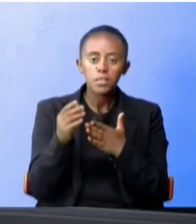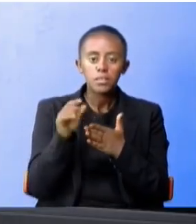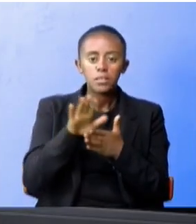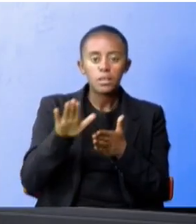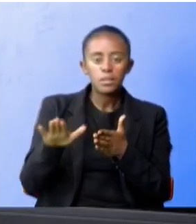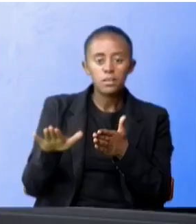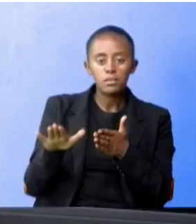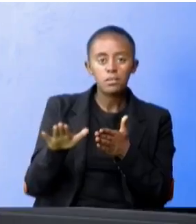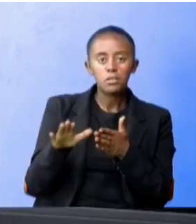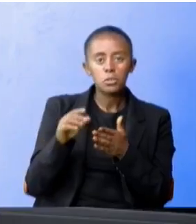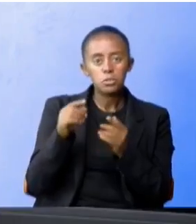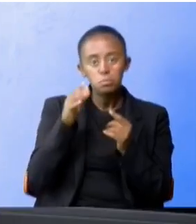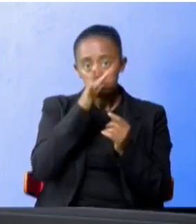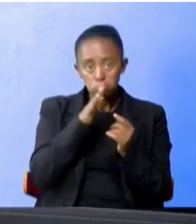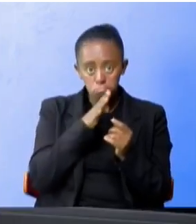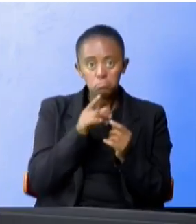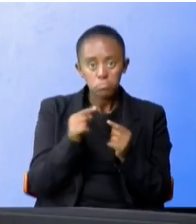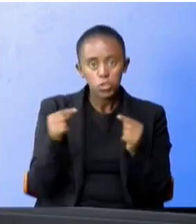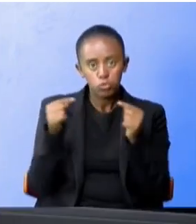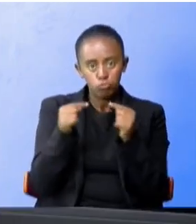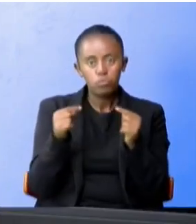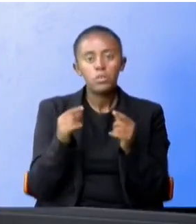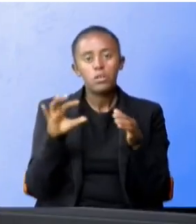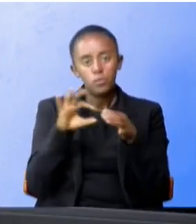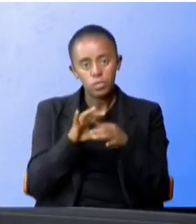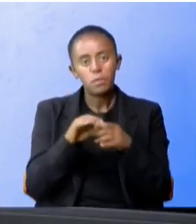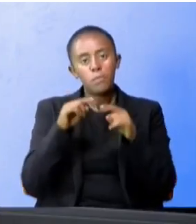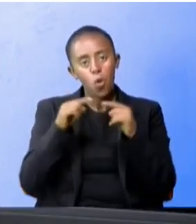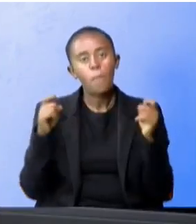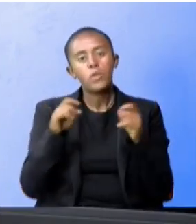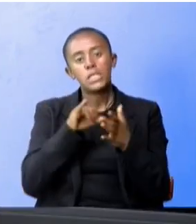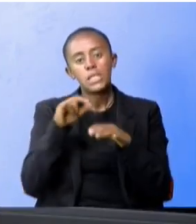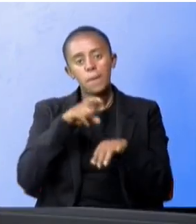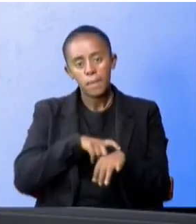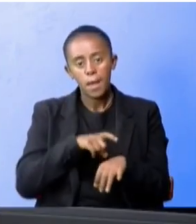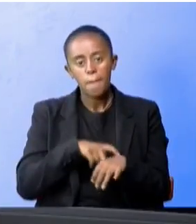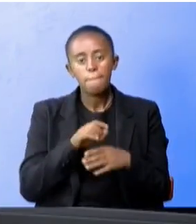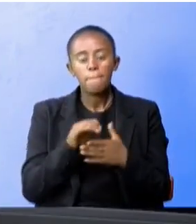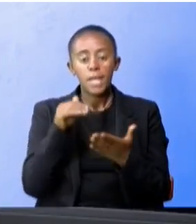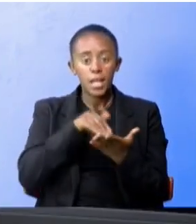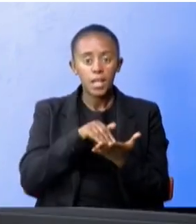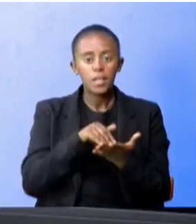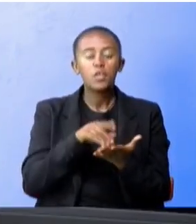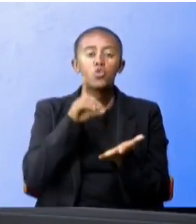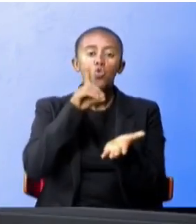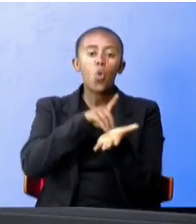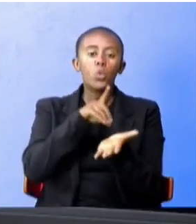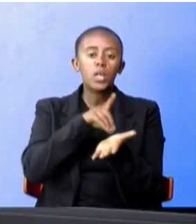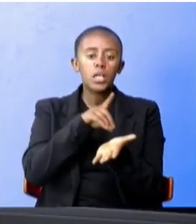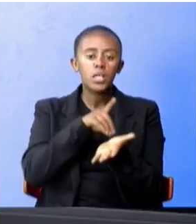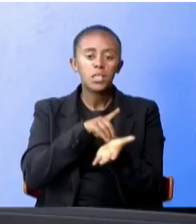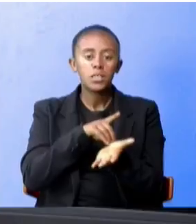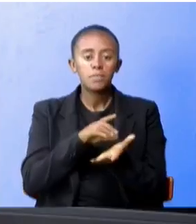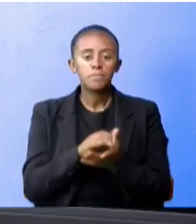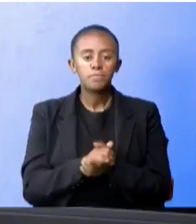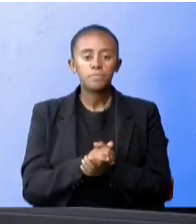have a relationship, but something that's also opposite at the same time. Again, doctor,